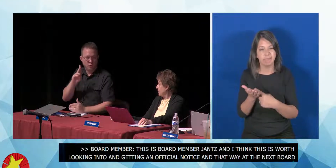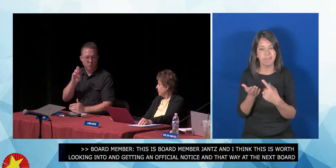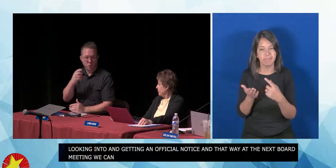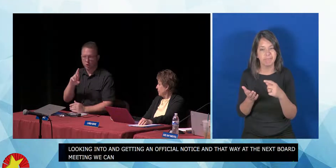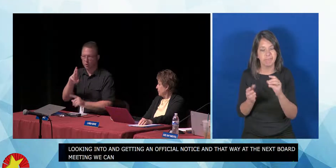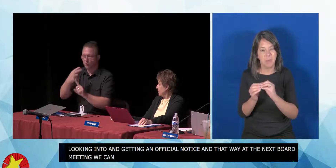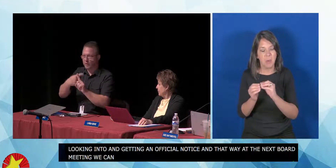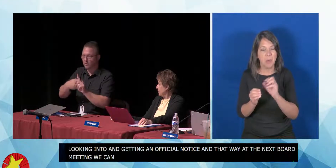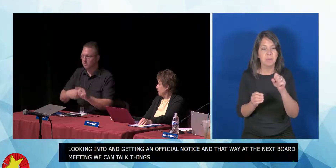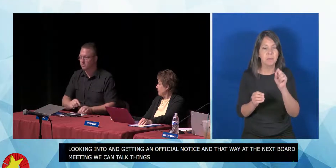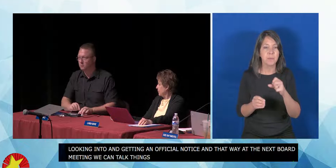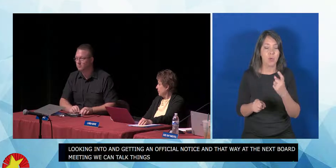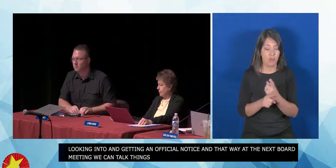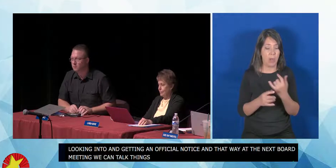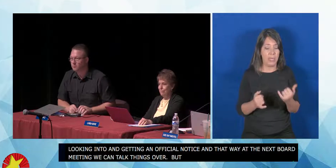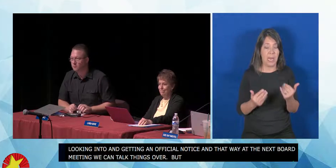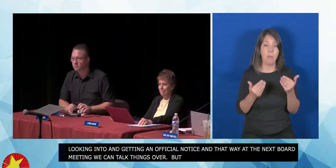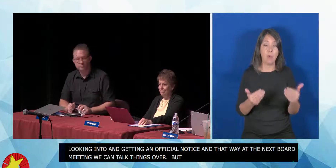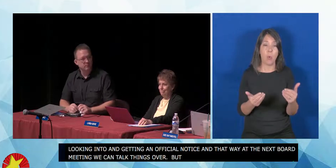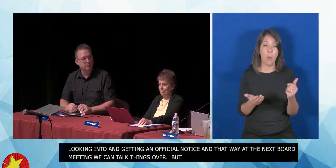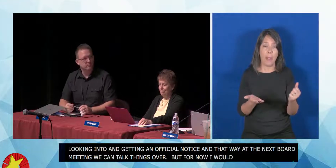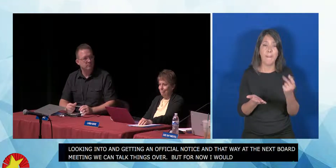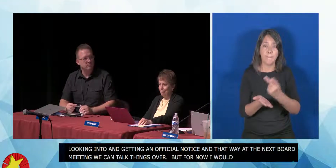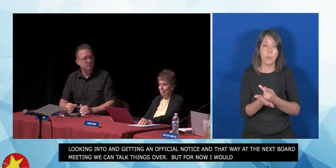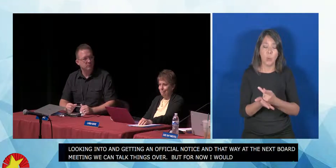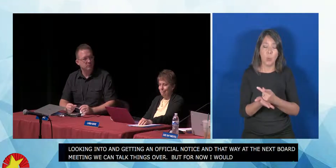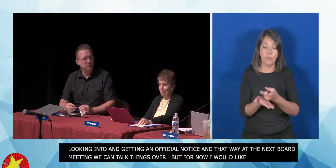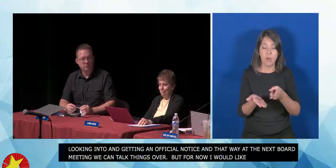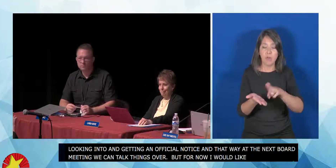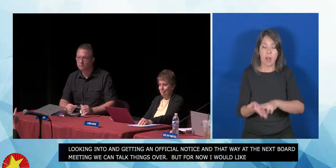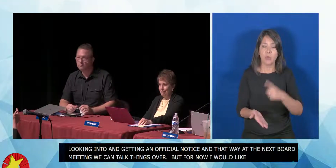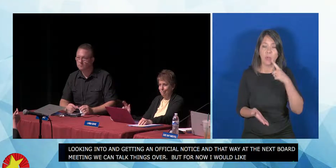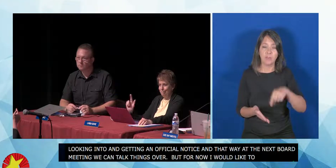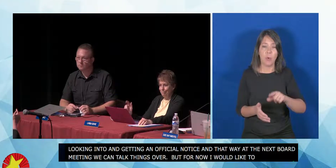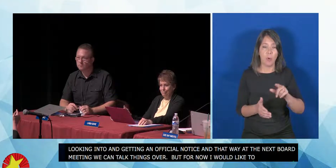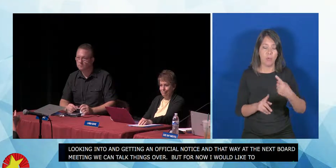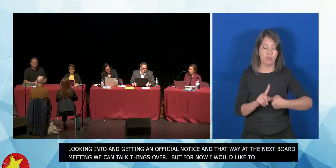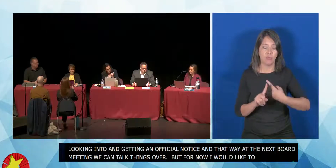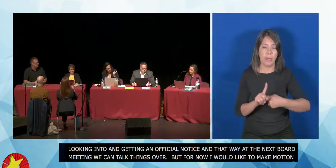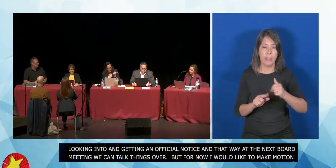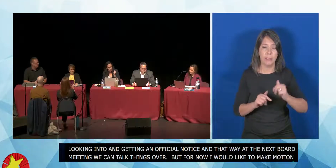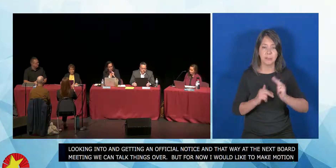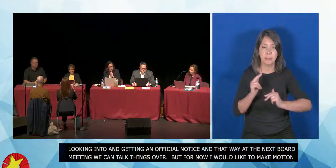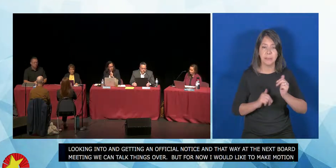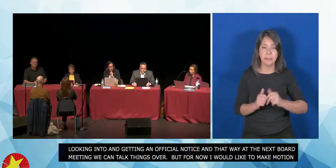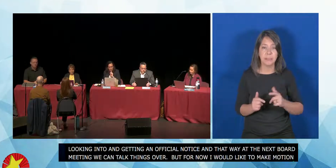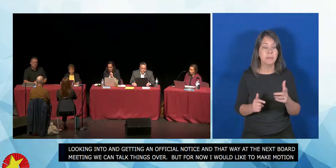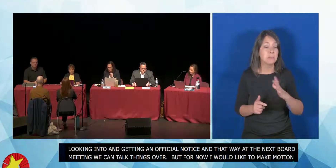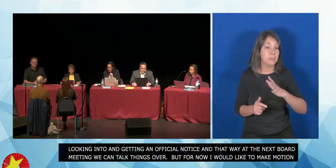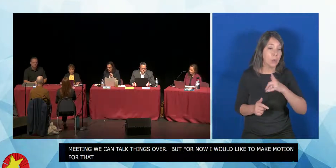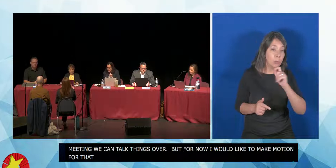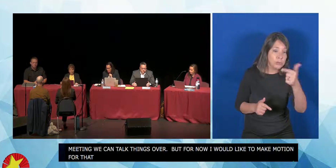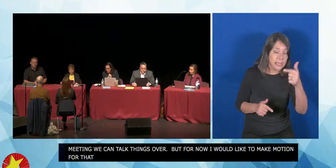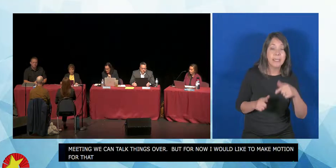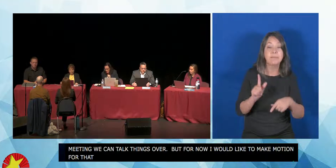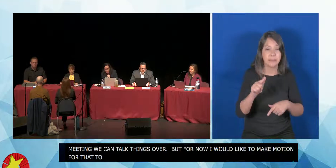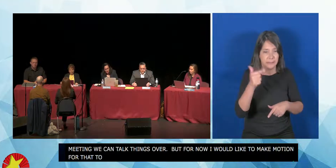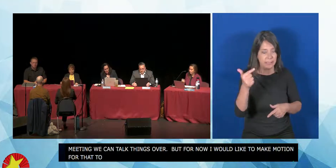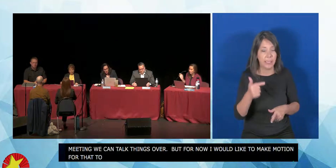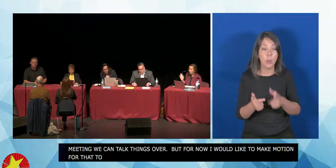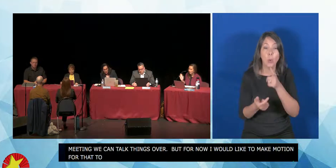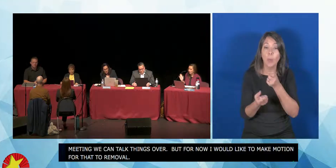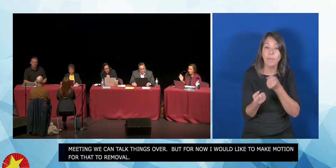motion to approve the contracts for Burger Rental. Okay. Is there a second? I'll second. Okay. And second, all in favor say